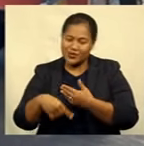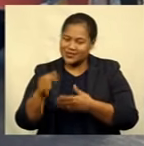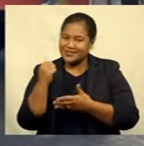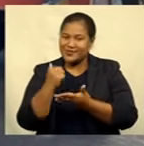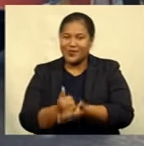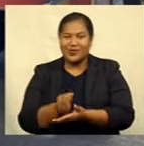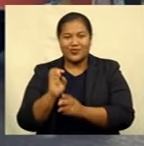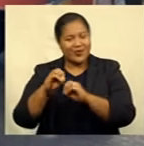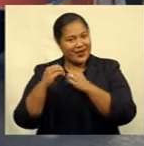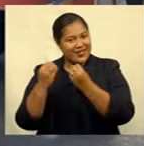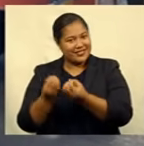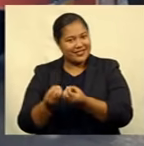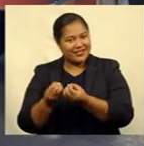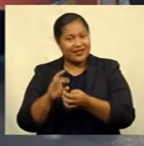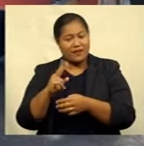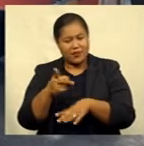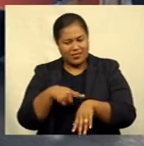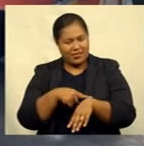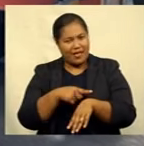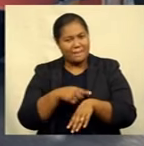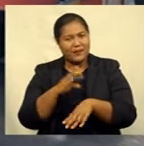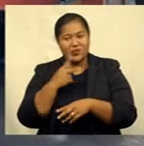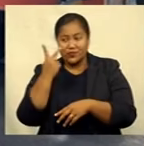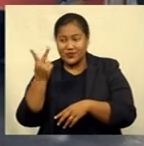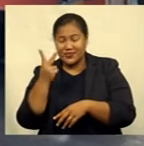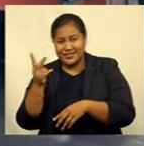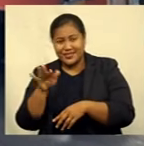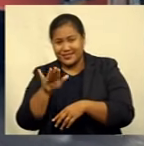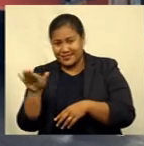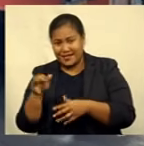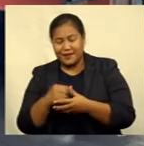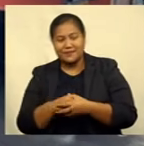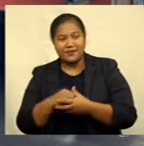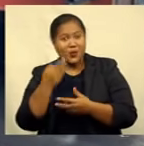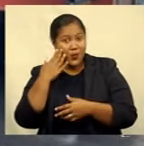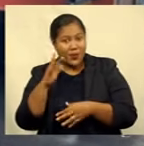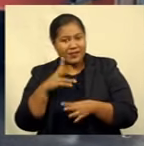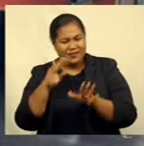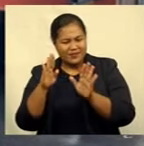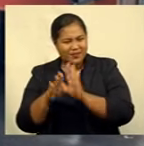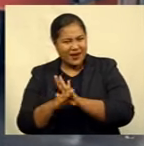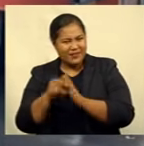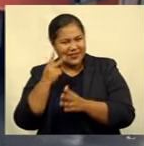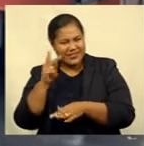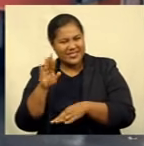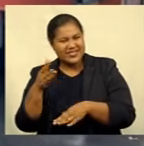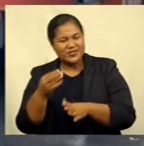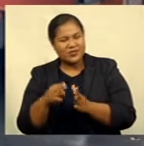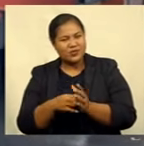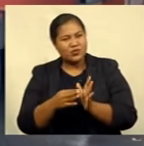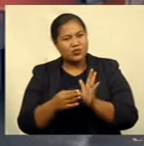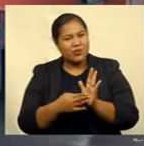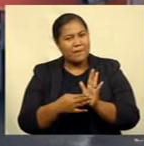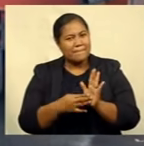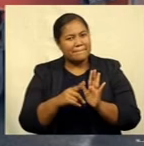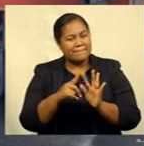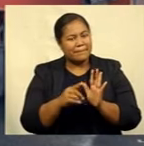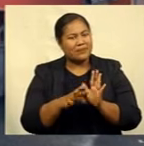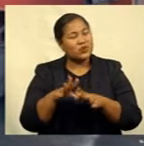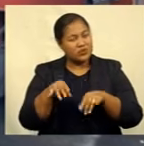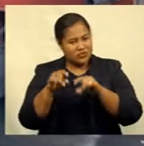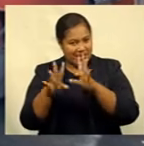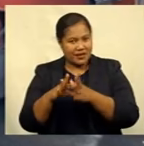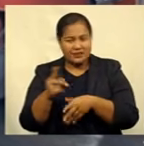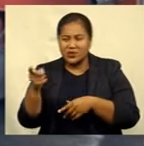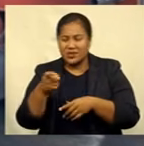the organization and for taking time out to visit VMSA, even on their private visits to Melbourne. A letter has been sent inviting